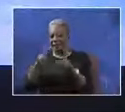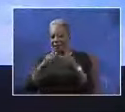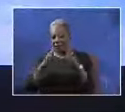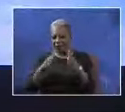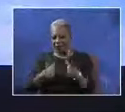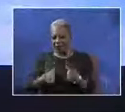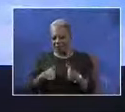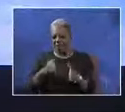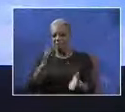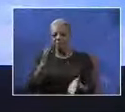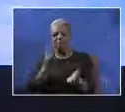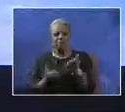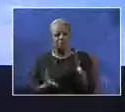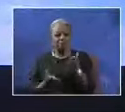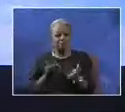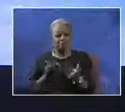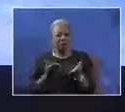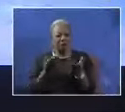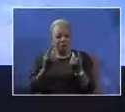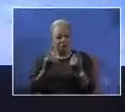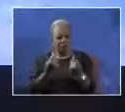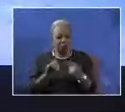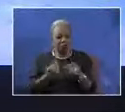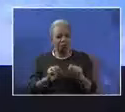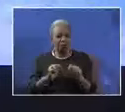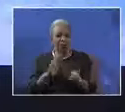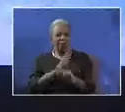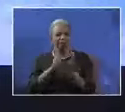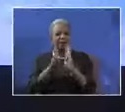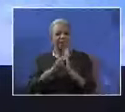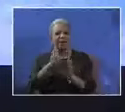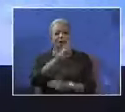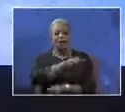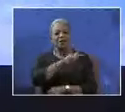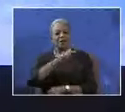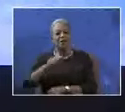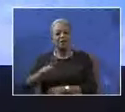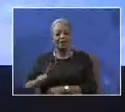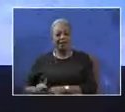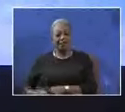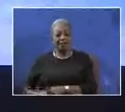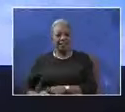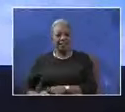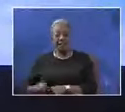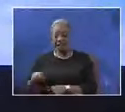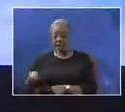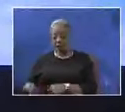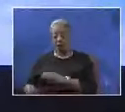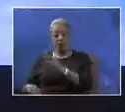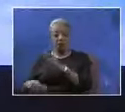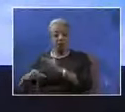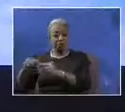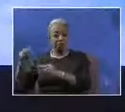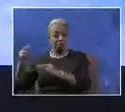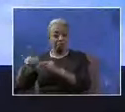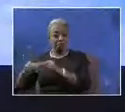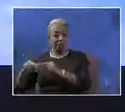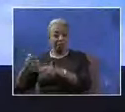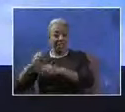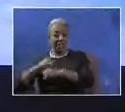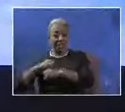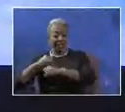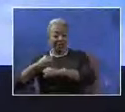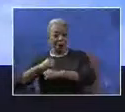Israel, realizing that he is declining. And so he builds an army because he's delighting in his